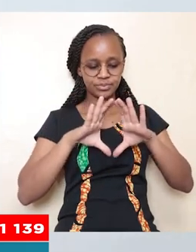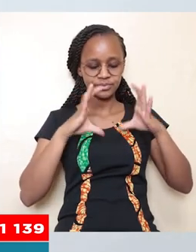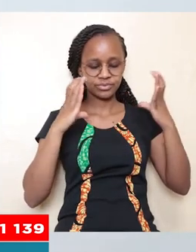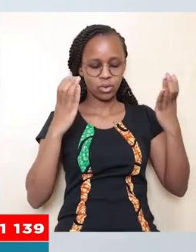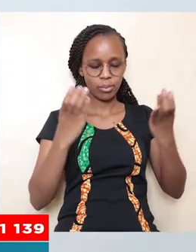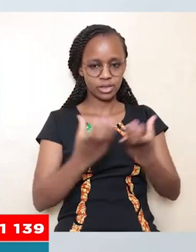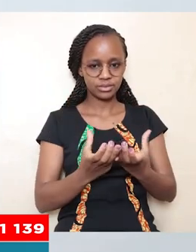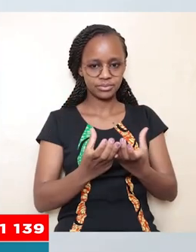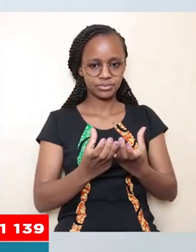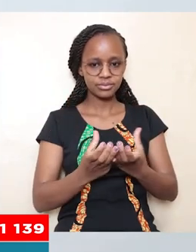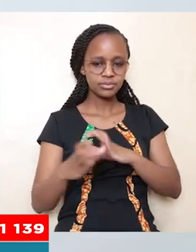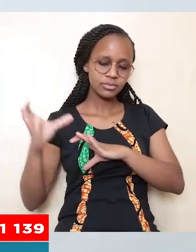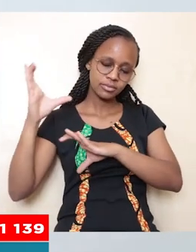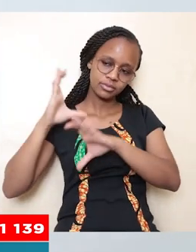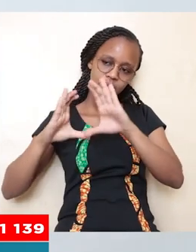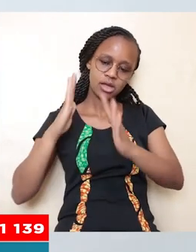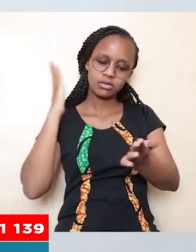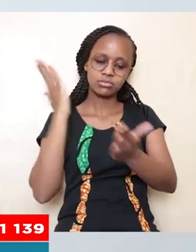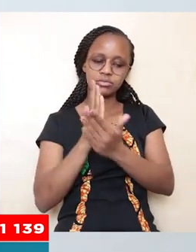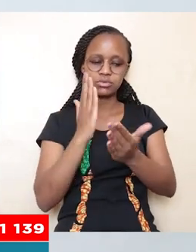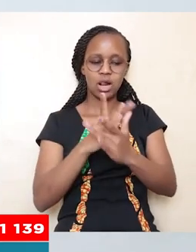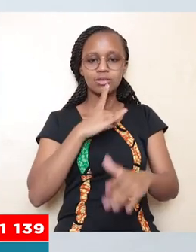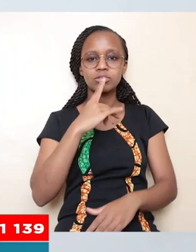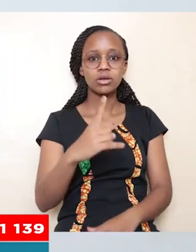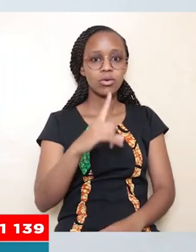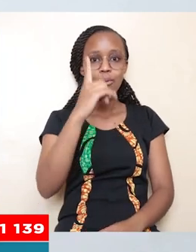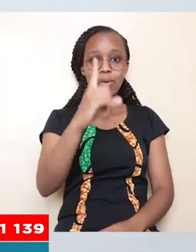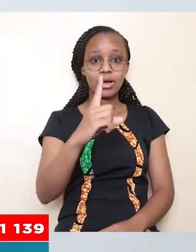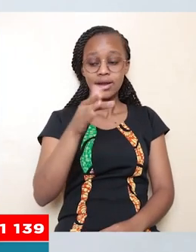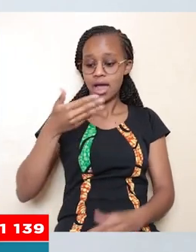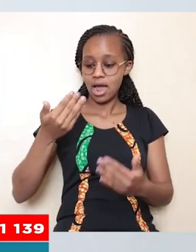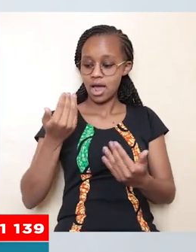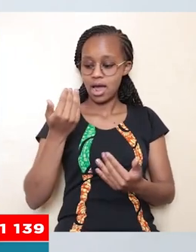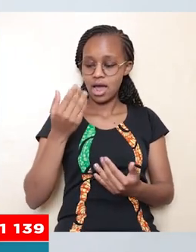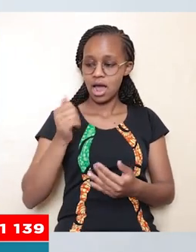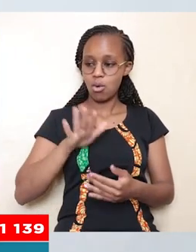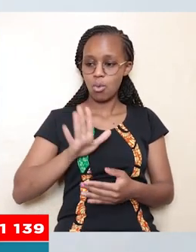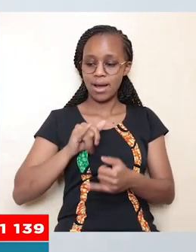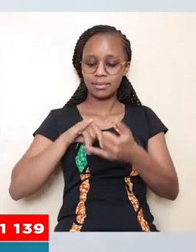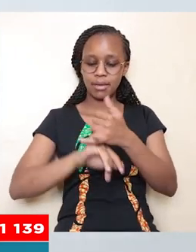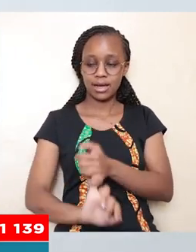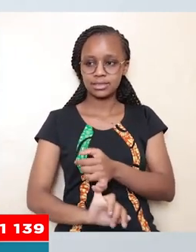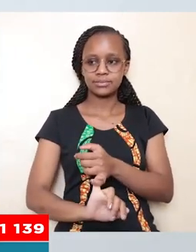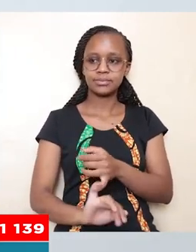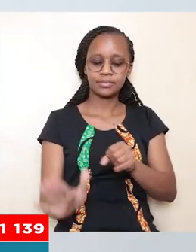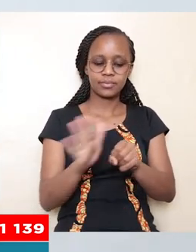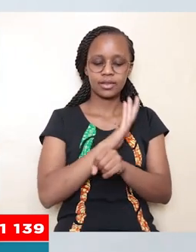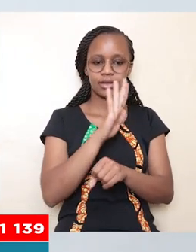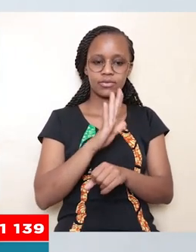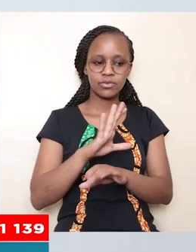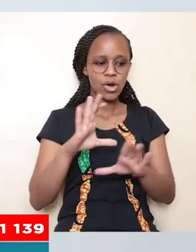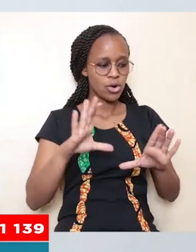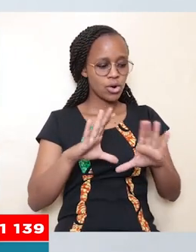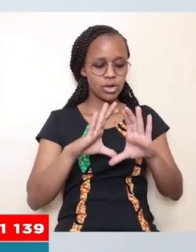we say, culturally and strictly speaking, when one young woman is married, the whole of her